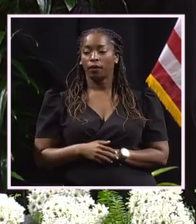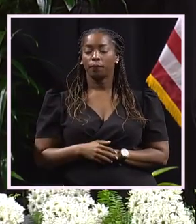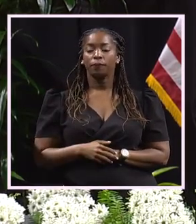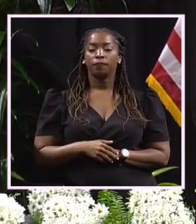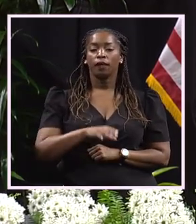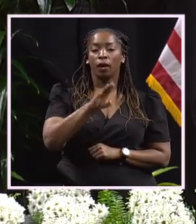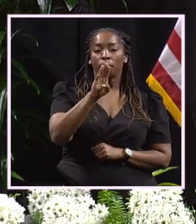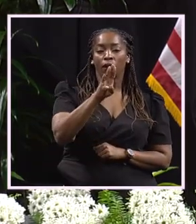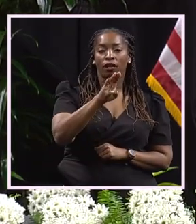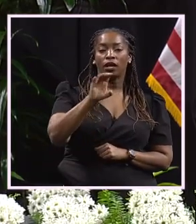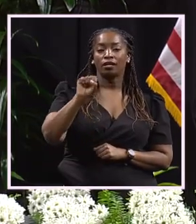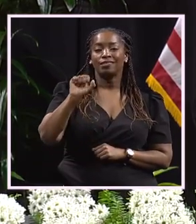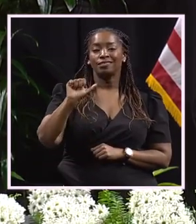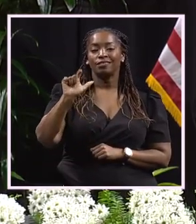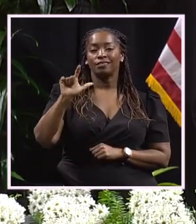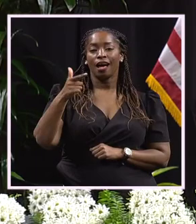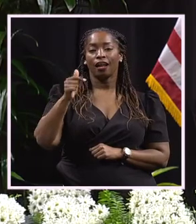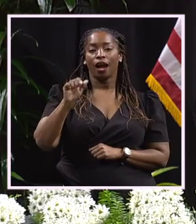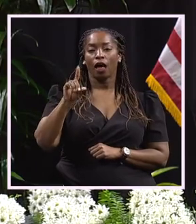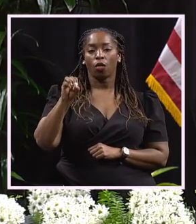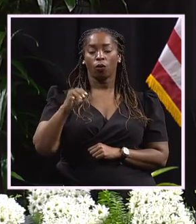Brianna Salgado,